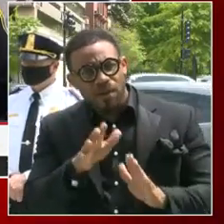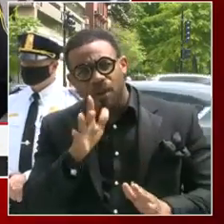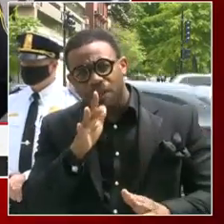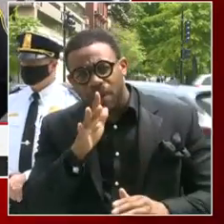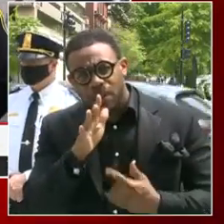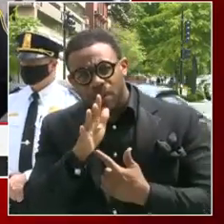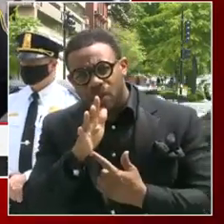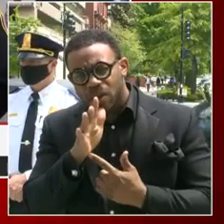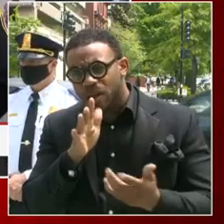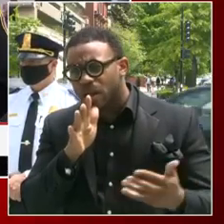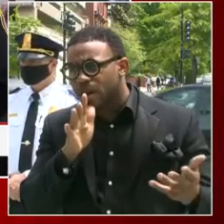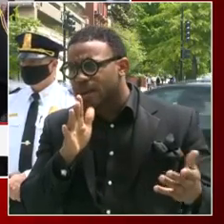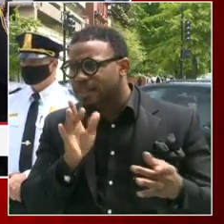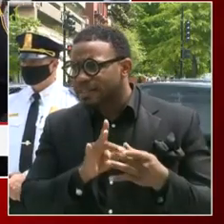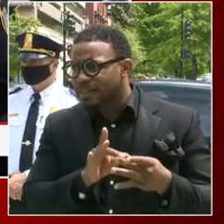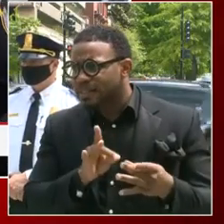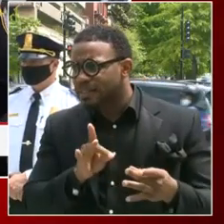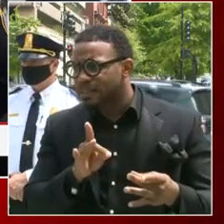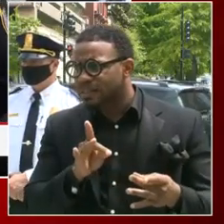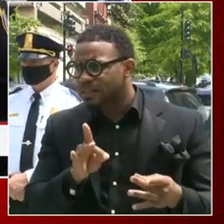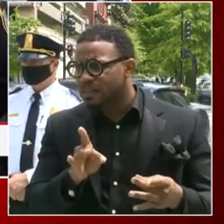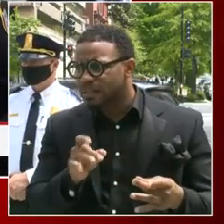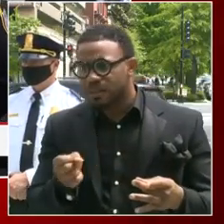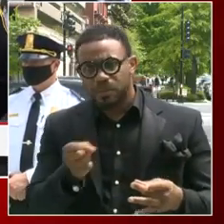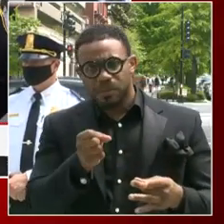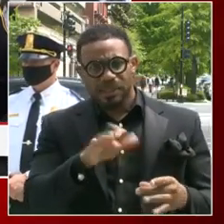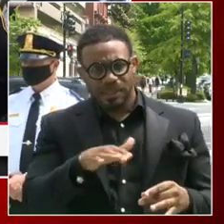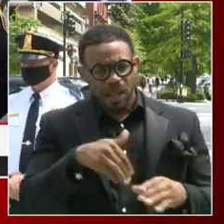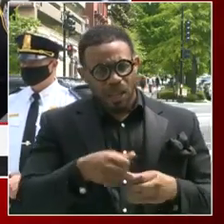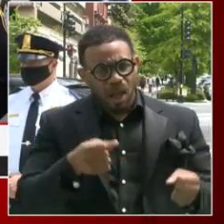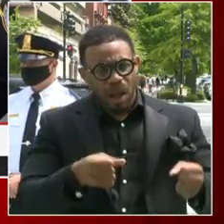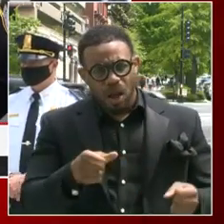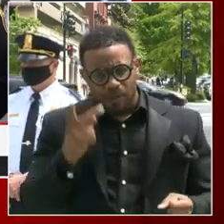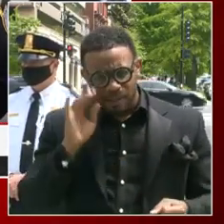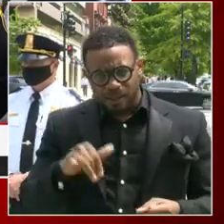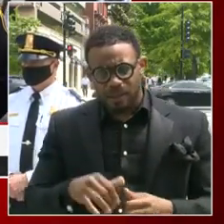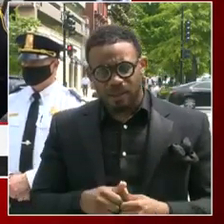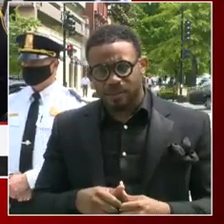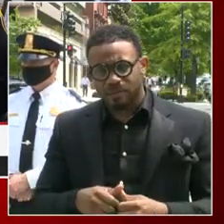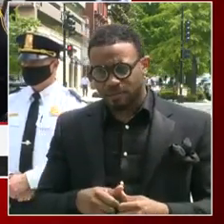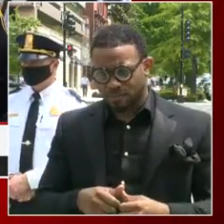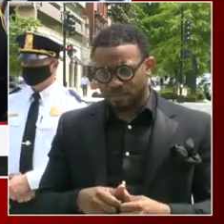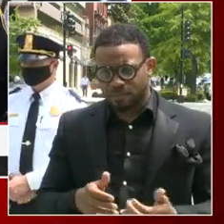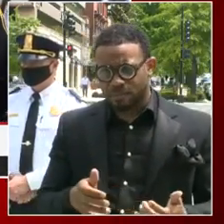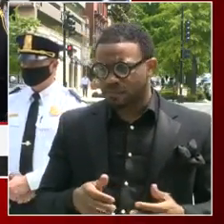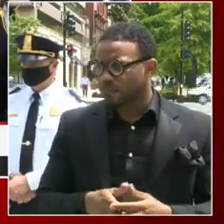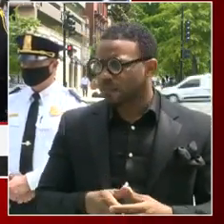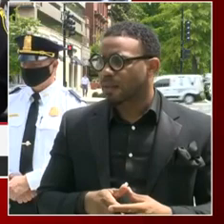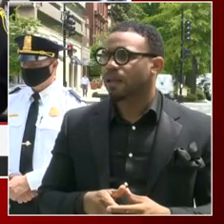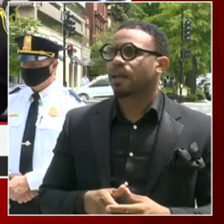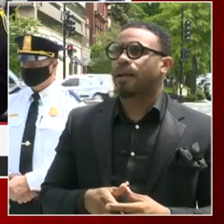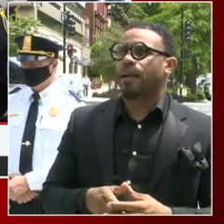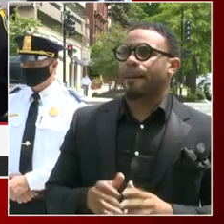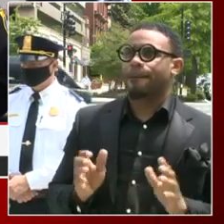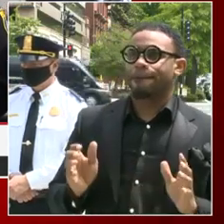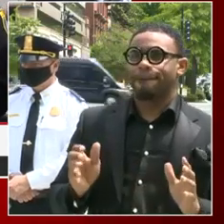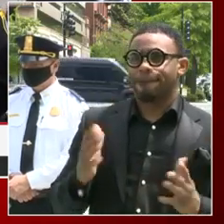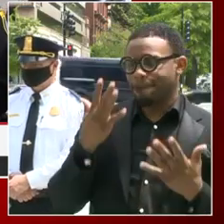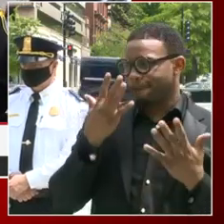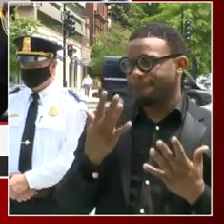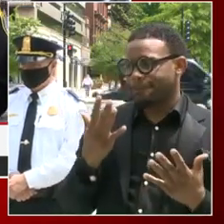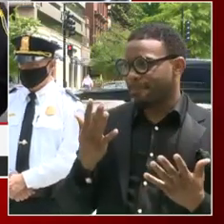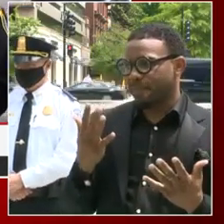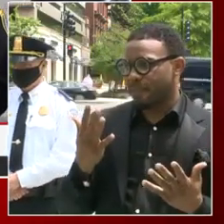mother saying that she put the child in the trash? And the police, I know behind you, I don't know if they're prepared to talk about it.